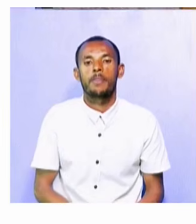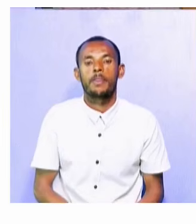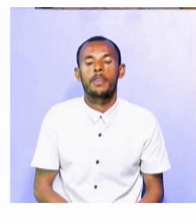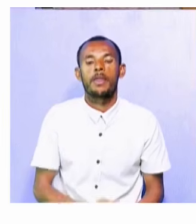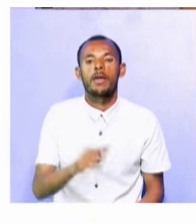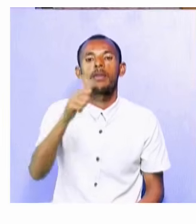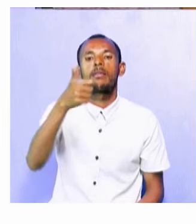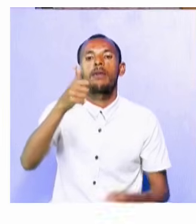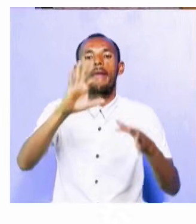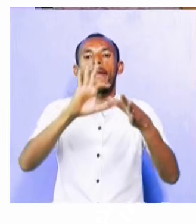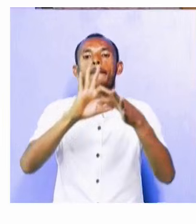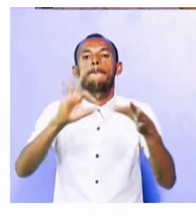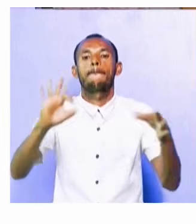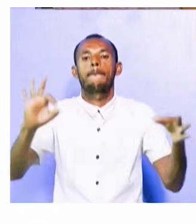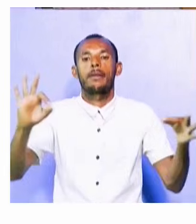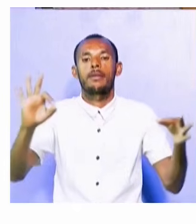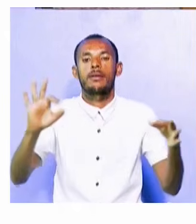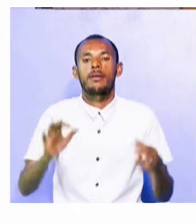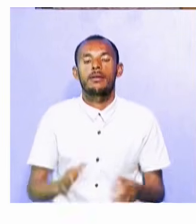10 meter,